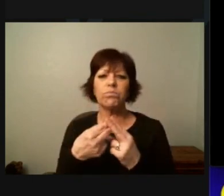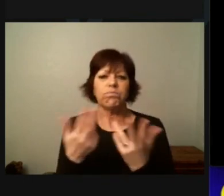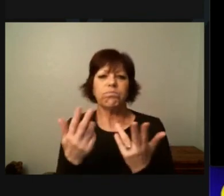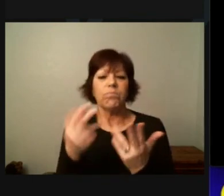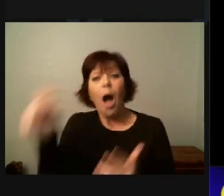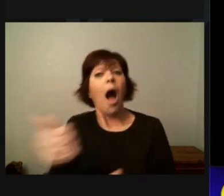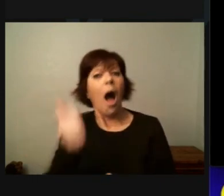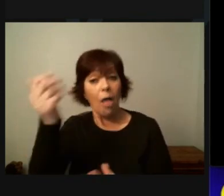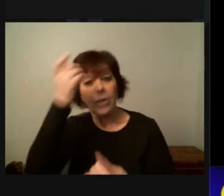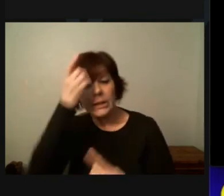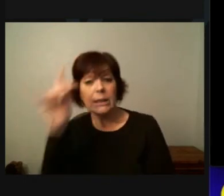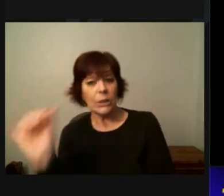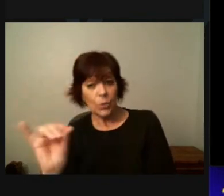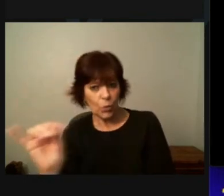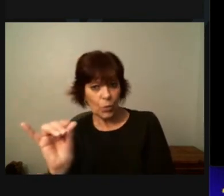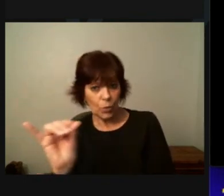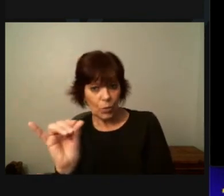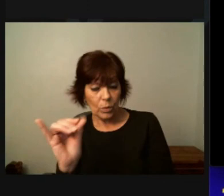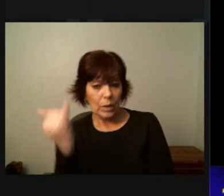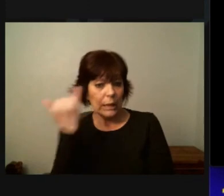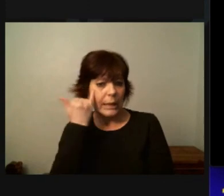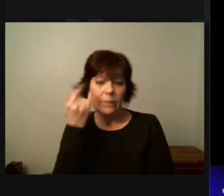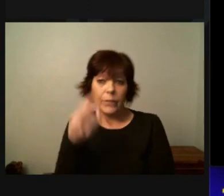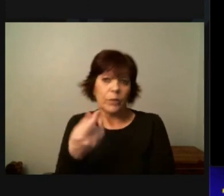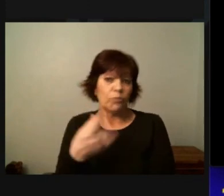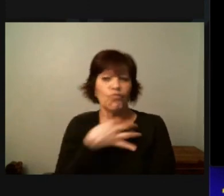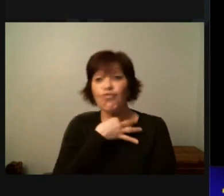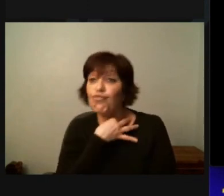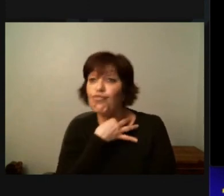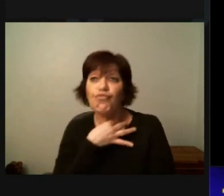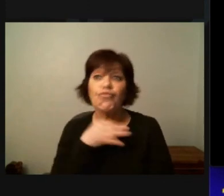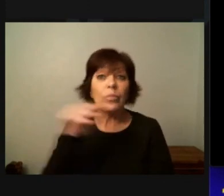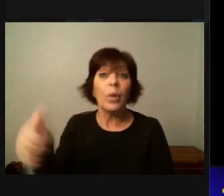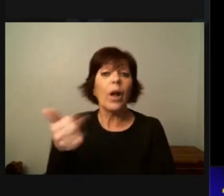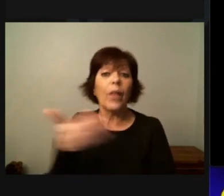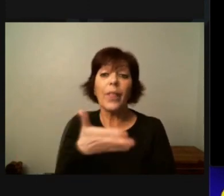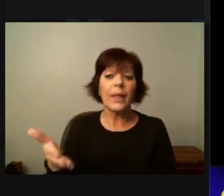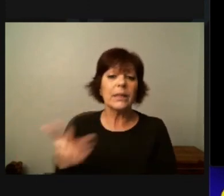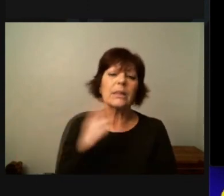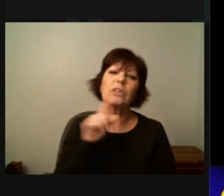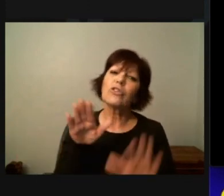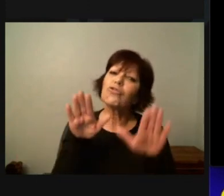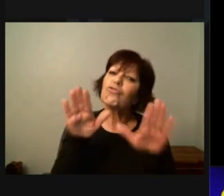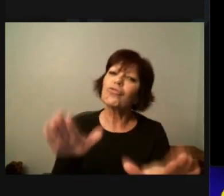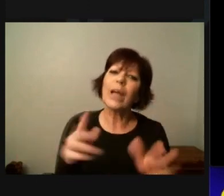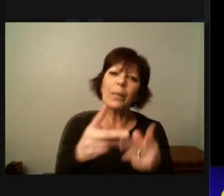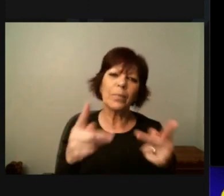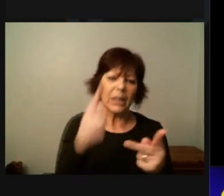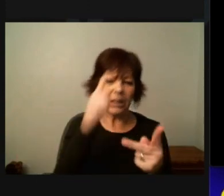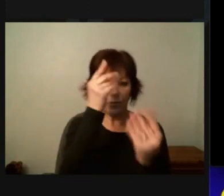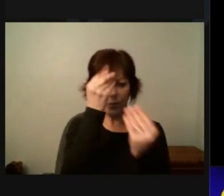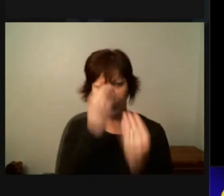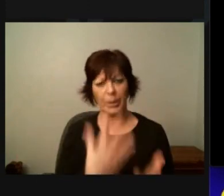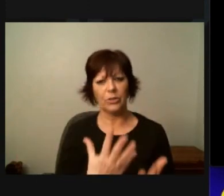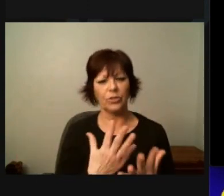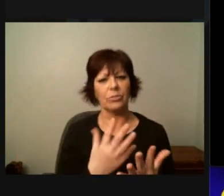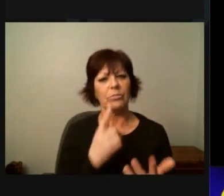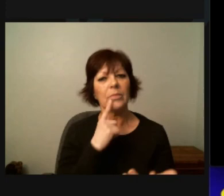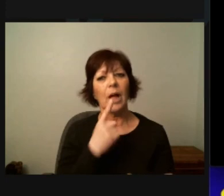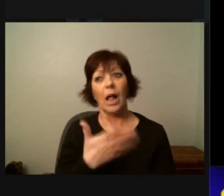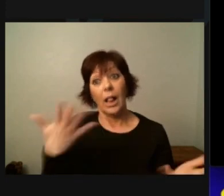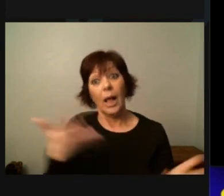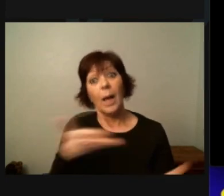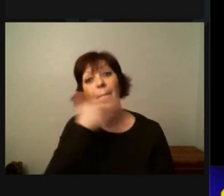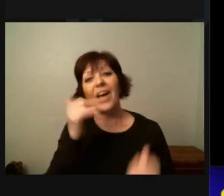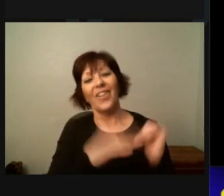other diseases on that page if you have questions about other things. It's a great source of information, much better than